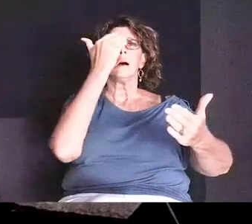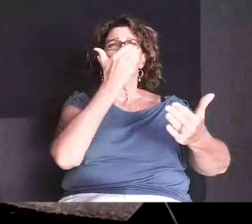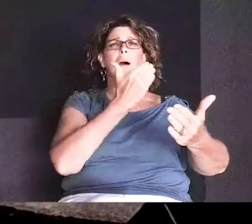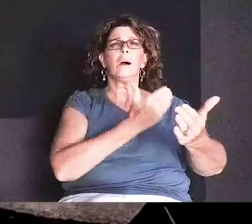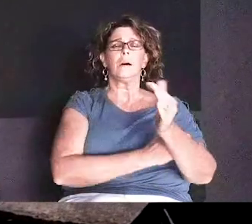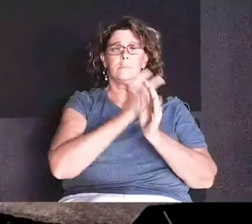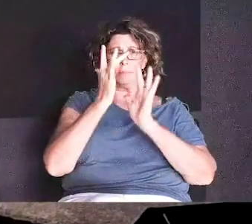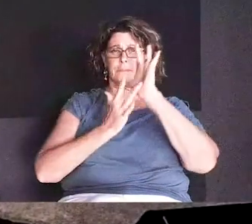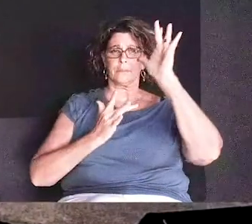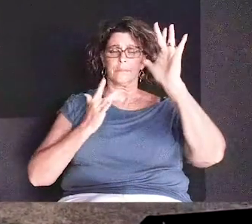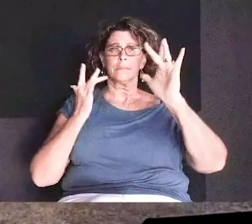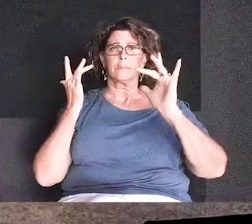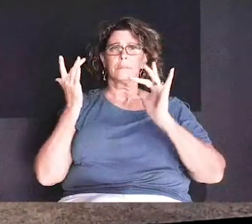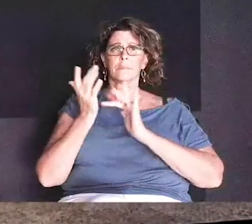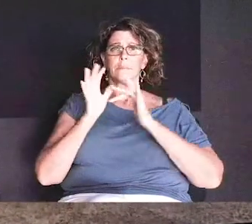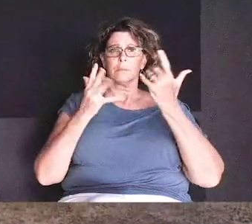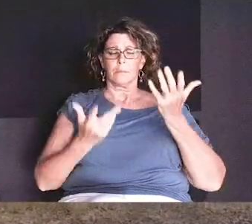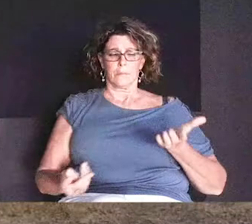Son of